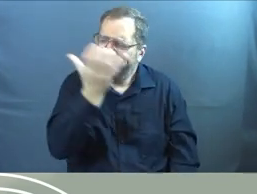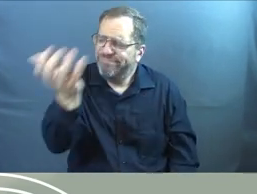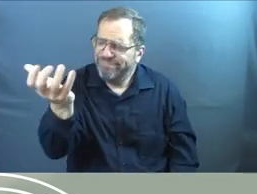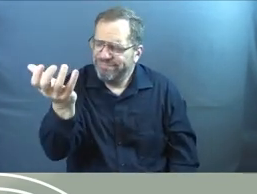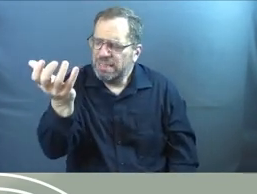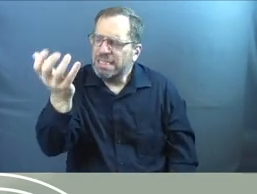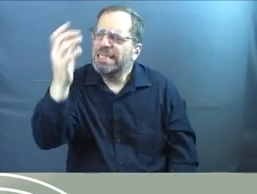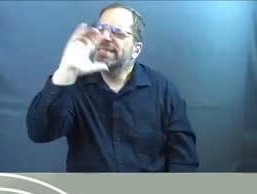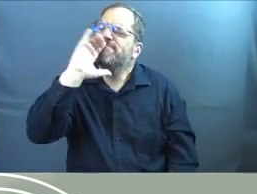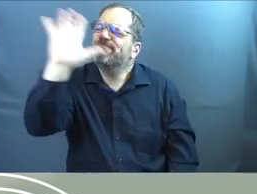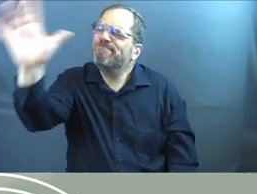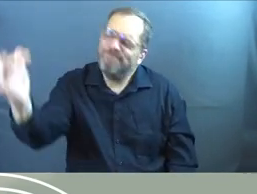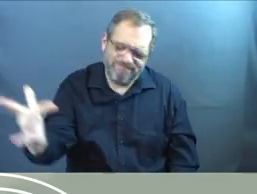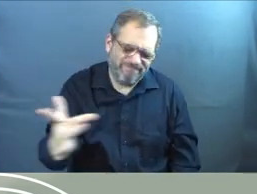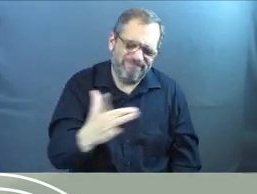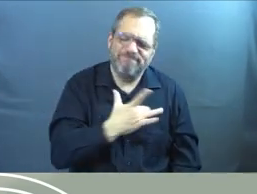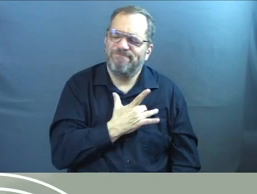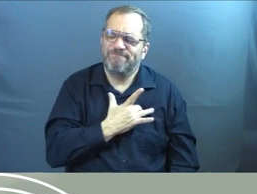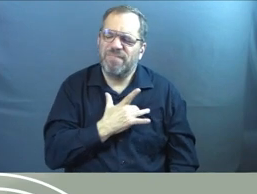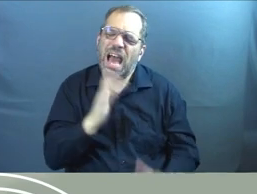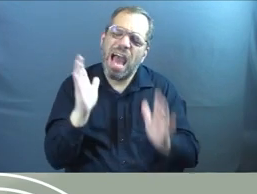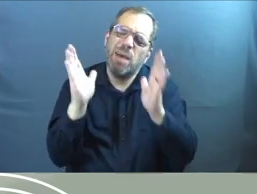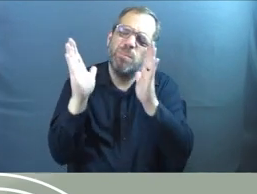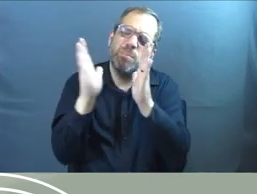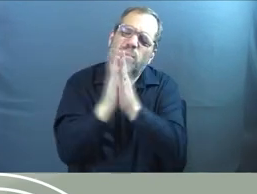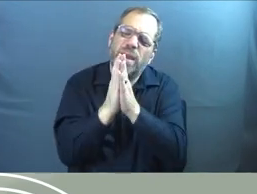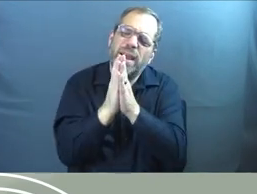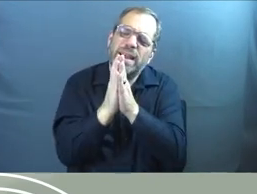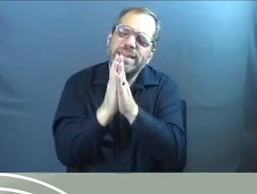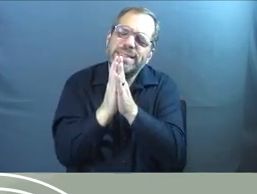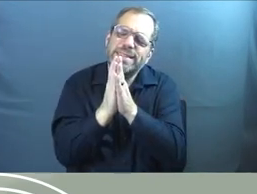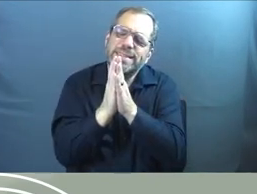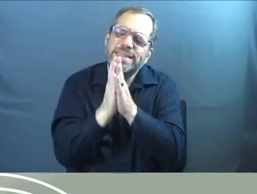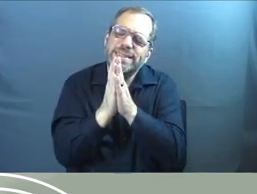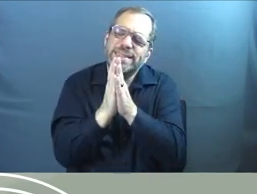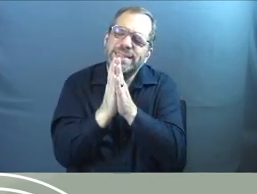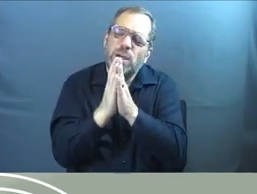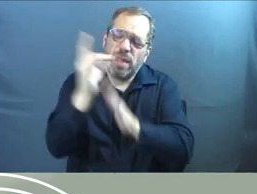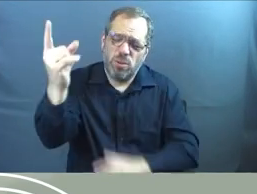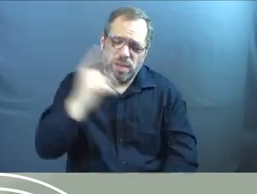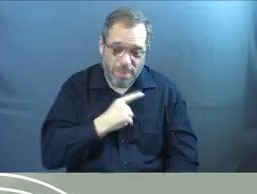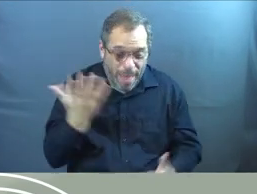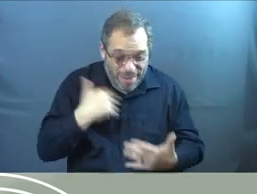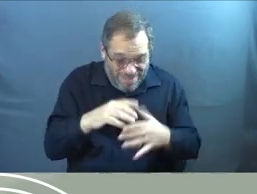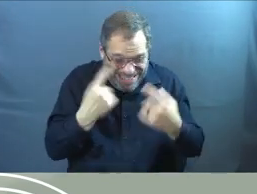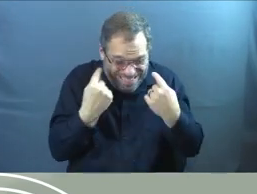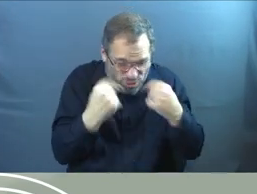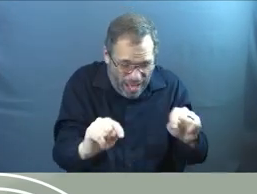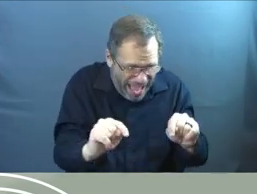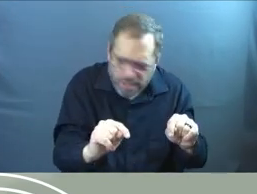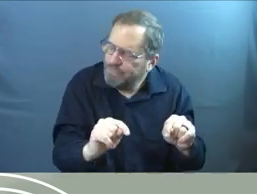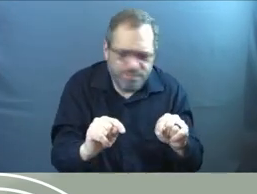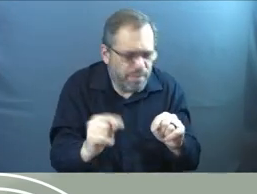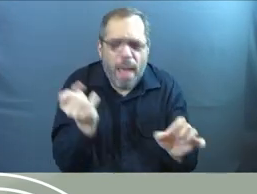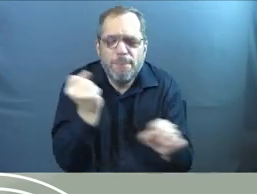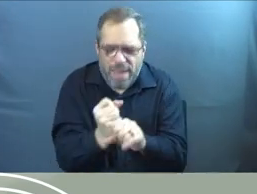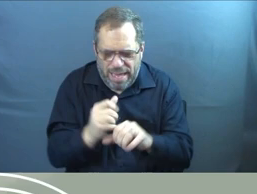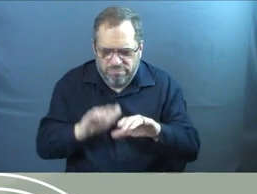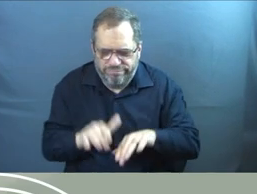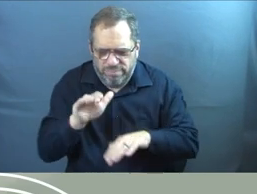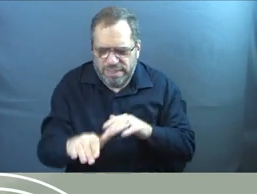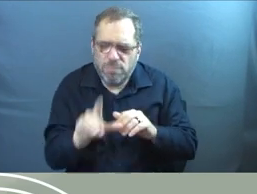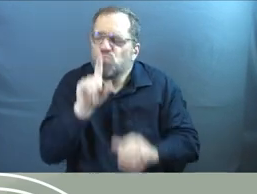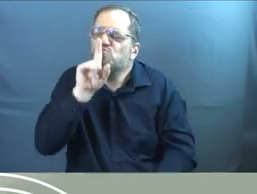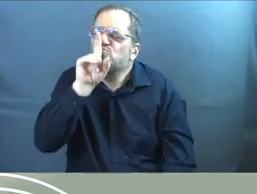Lord, come and speak. Lord, I pray that you would come and where we've tried before, Lord, I pray that you would make our steps